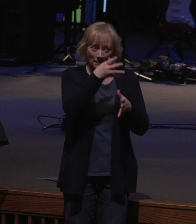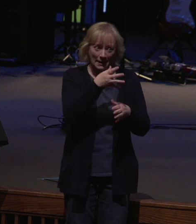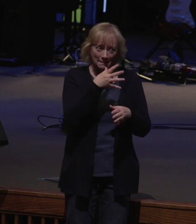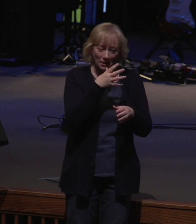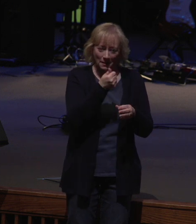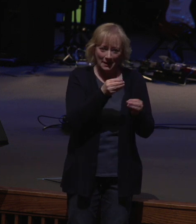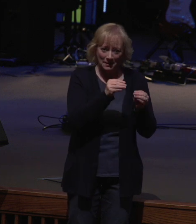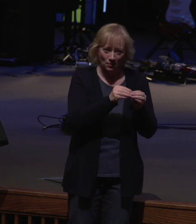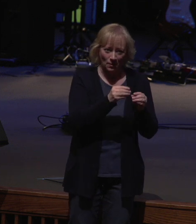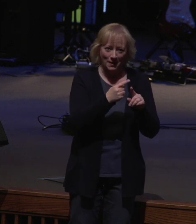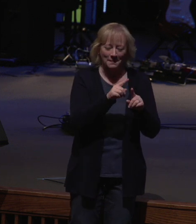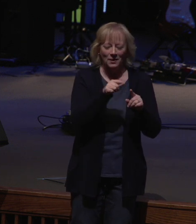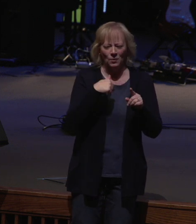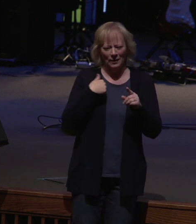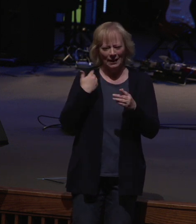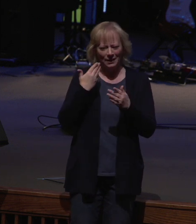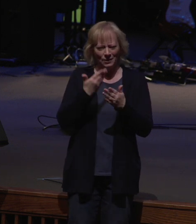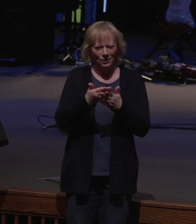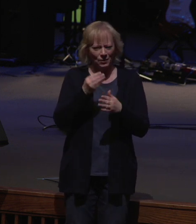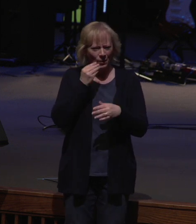But you know, when I go home,